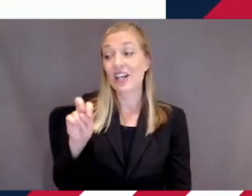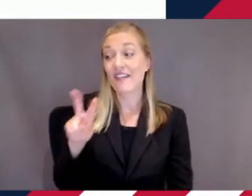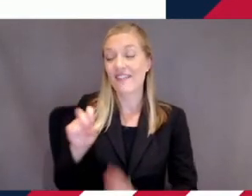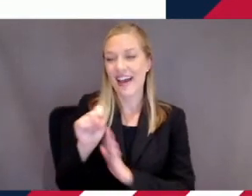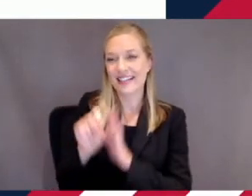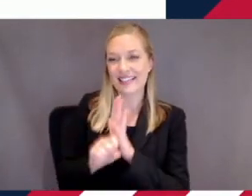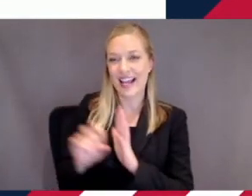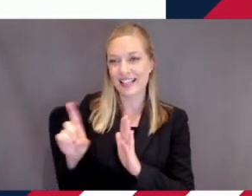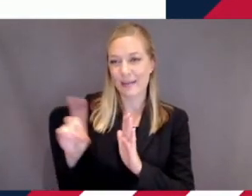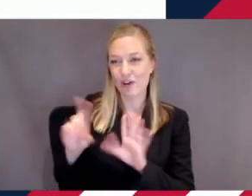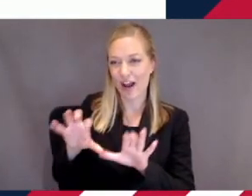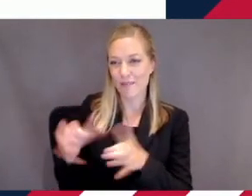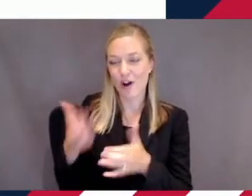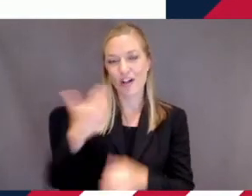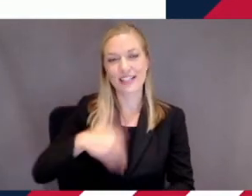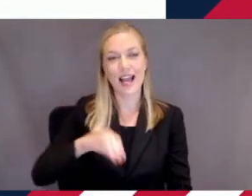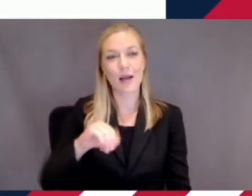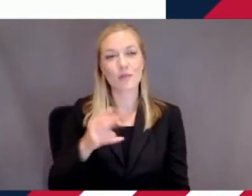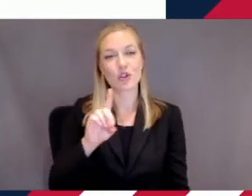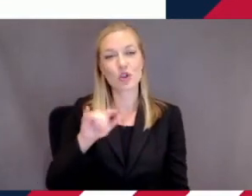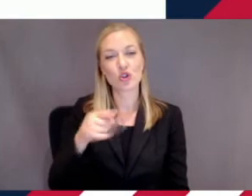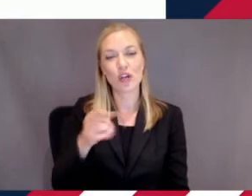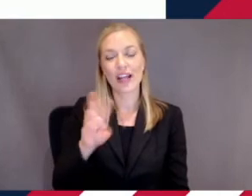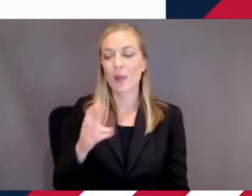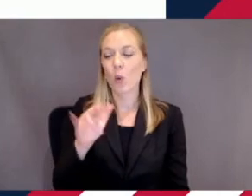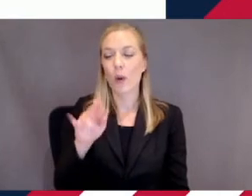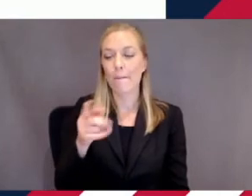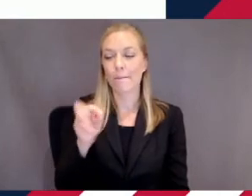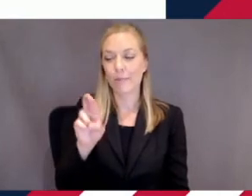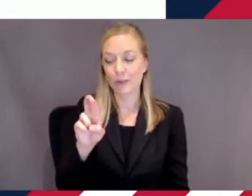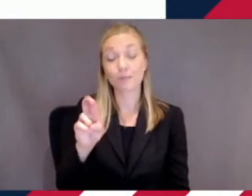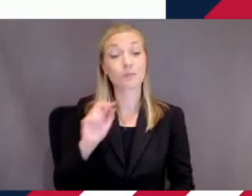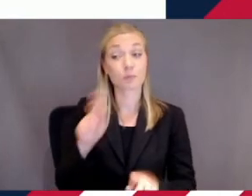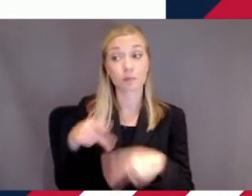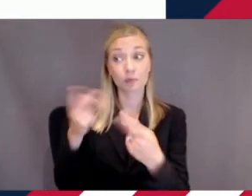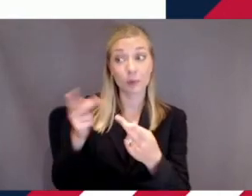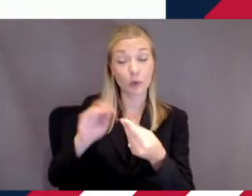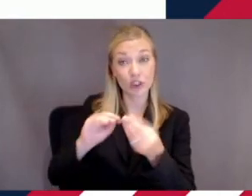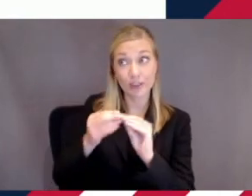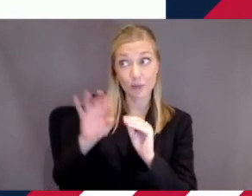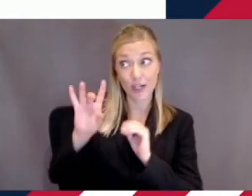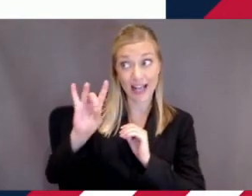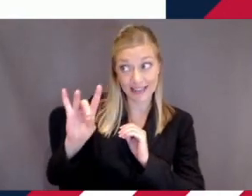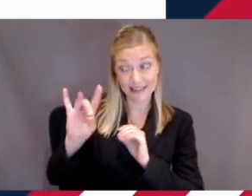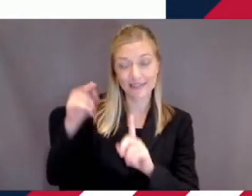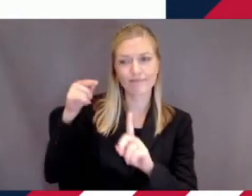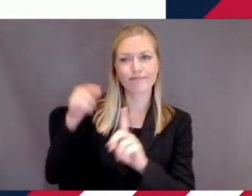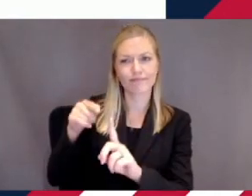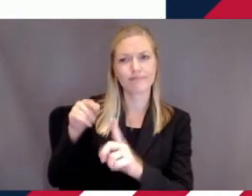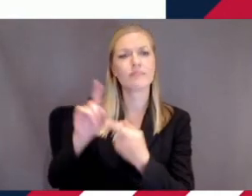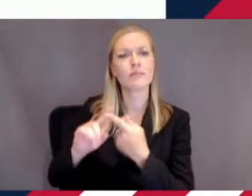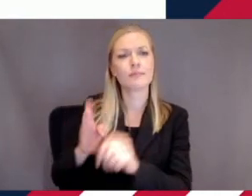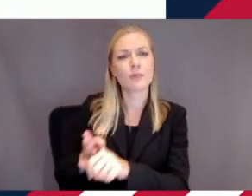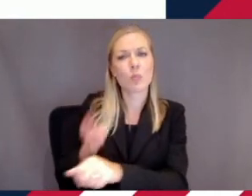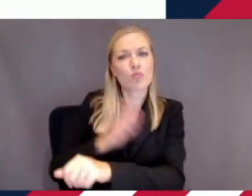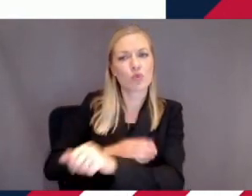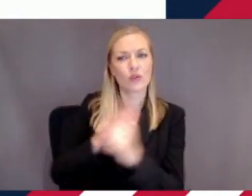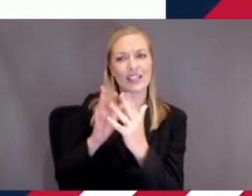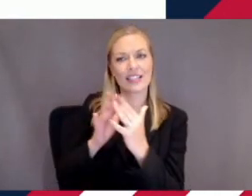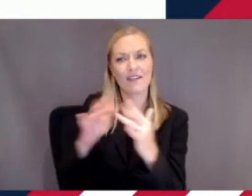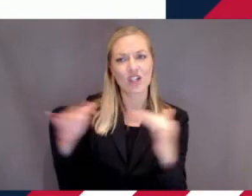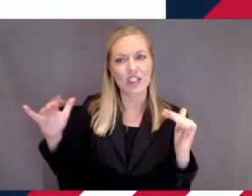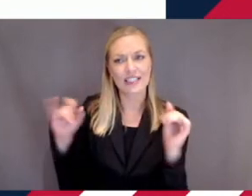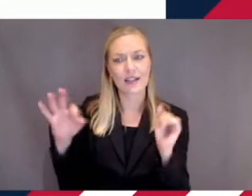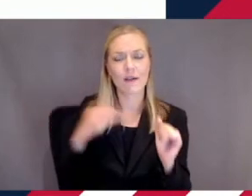Whitmer. Proposal number 8 is the statement of the committee to build on the diversity with DNC membership and